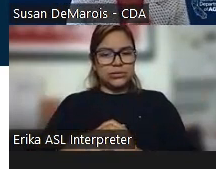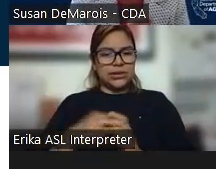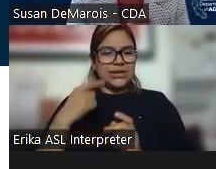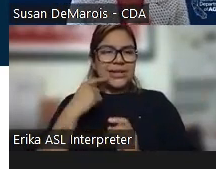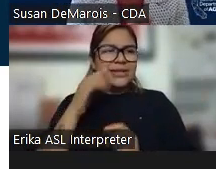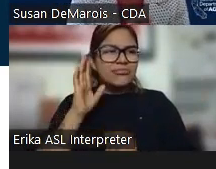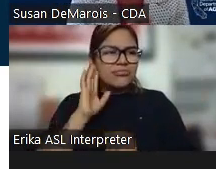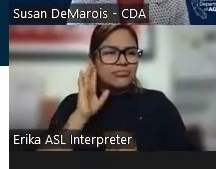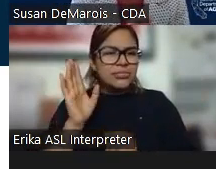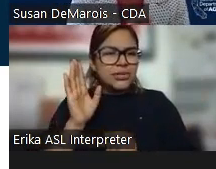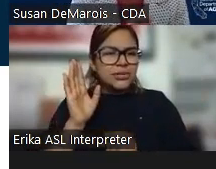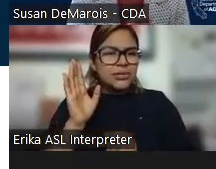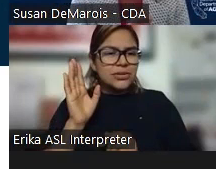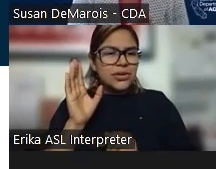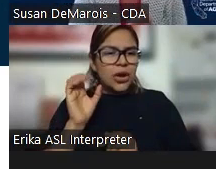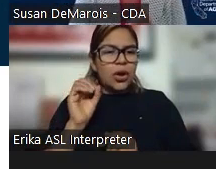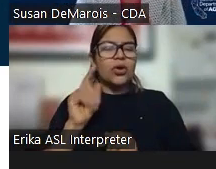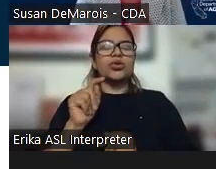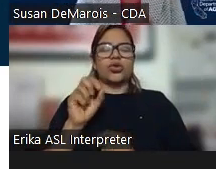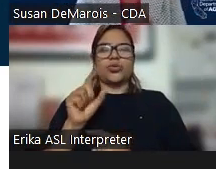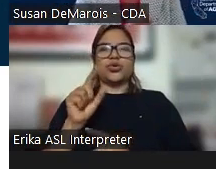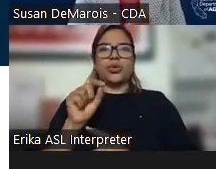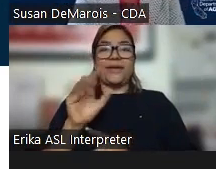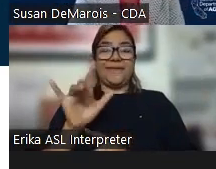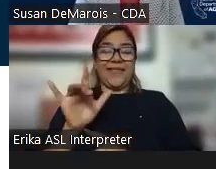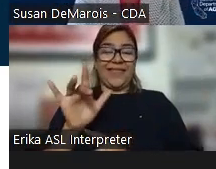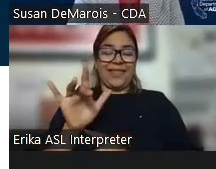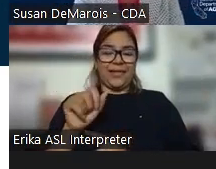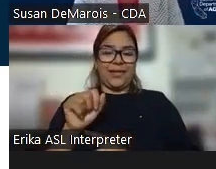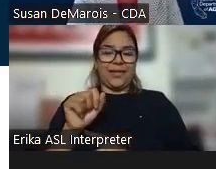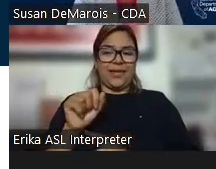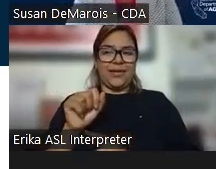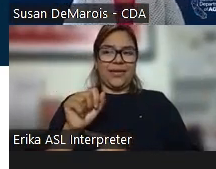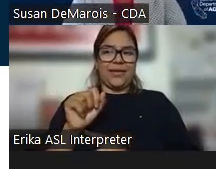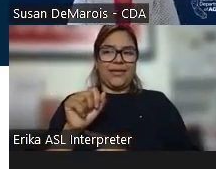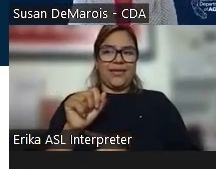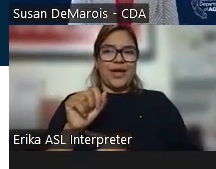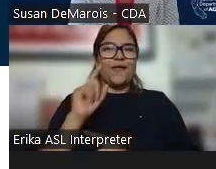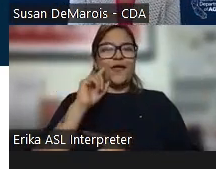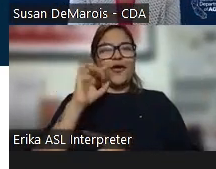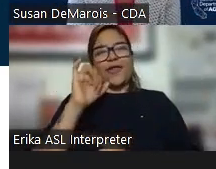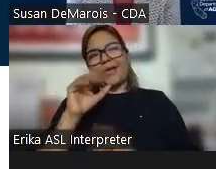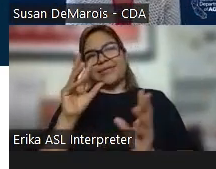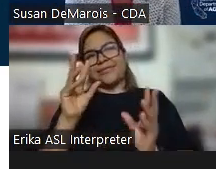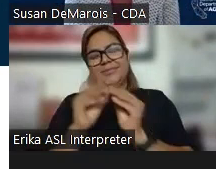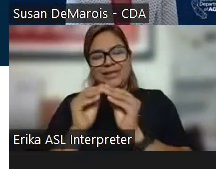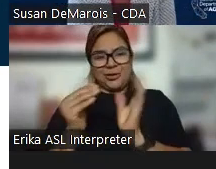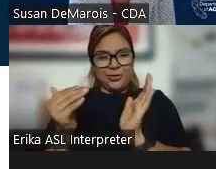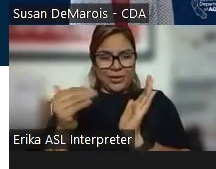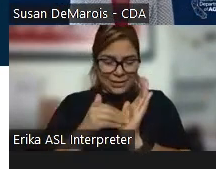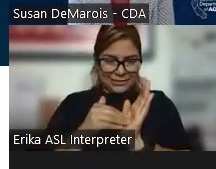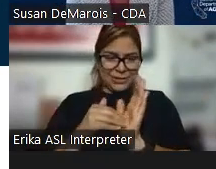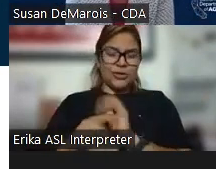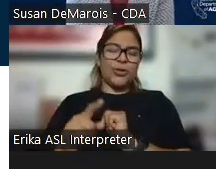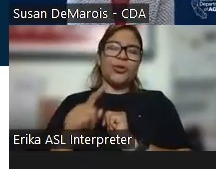again, Sarah. October 25th. October 25th. Reunion of the A LTSS reunion. subcommittee. All are